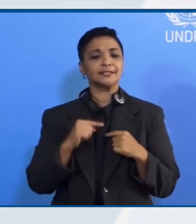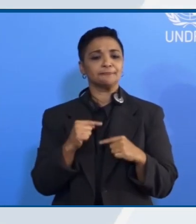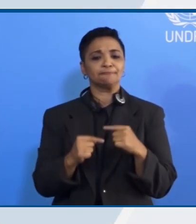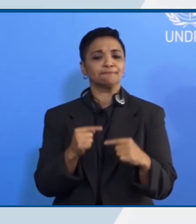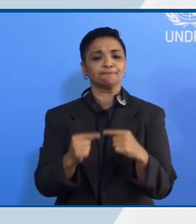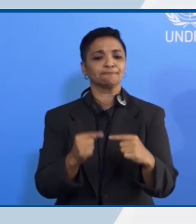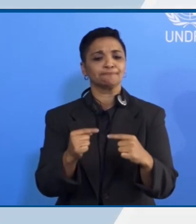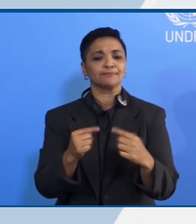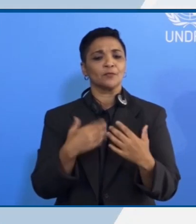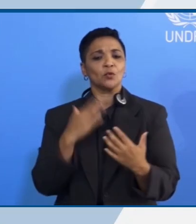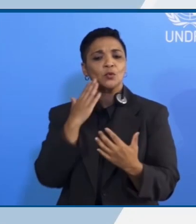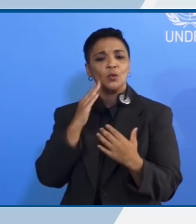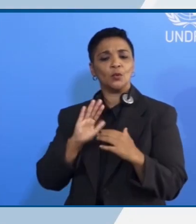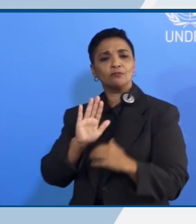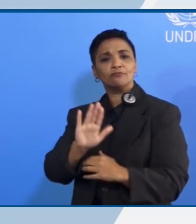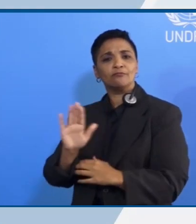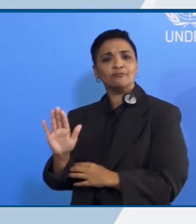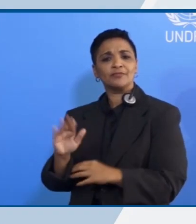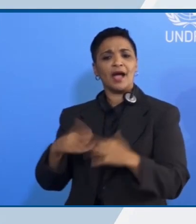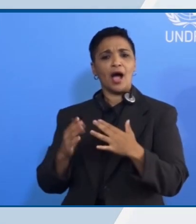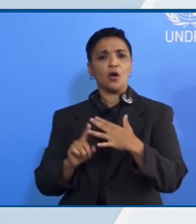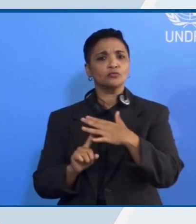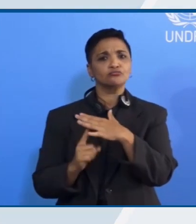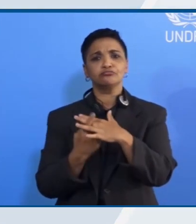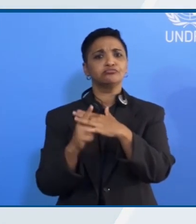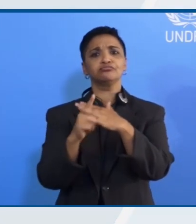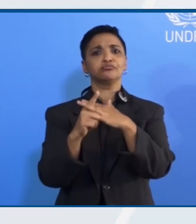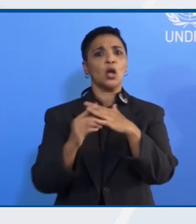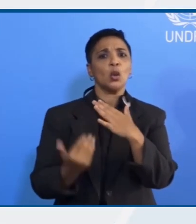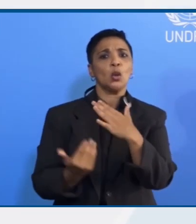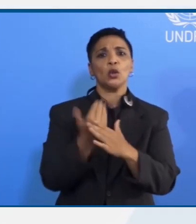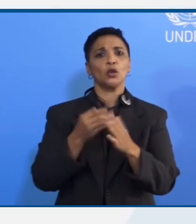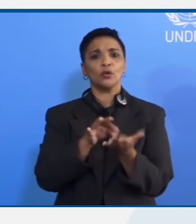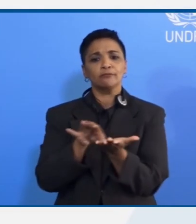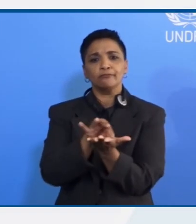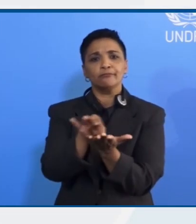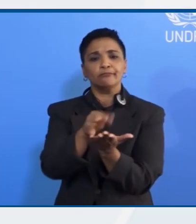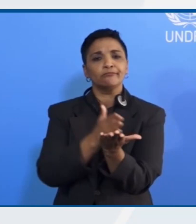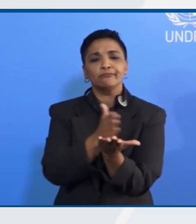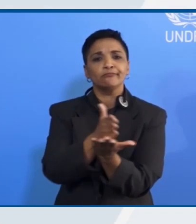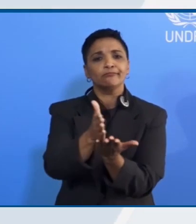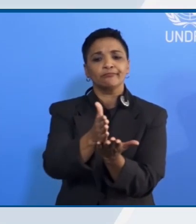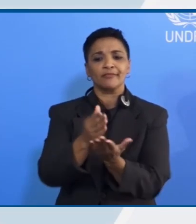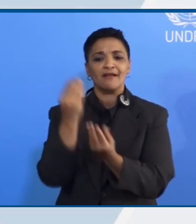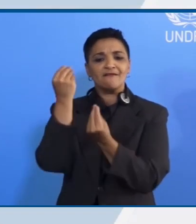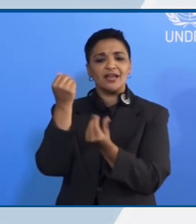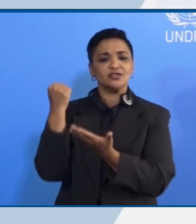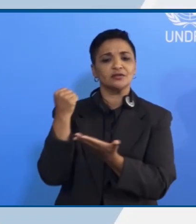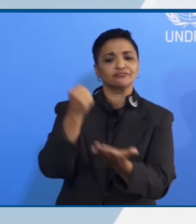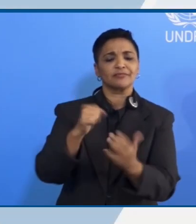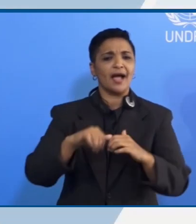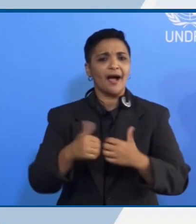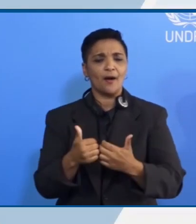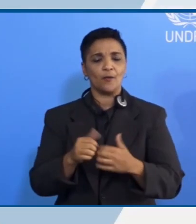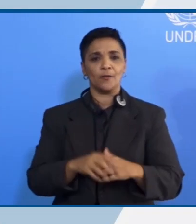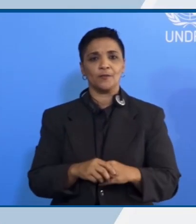to share with us a bit, what are those emerging trends you are seeing? What are those innovative financial mechanisms that you think are really going in the